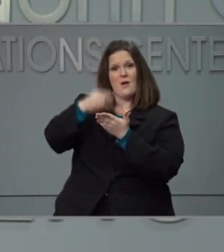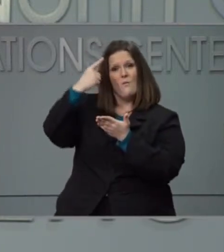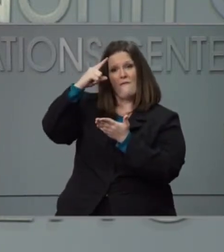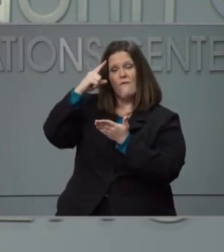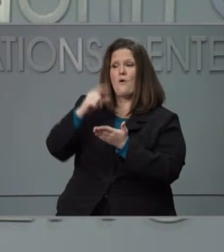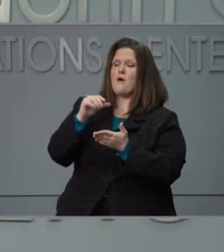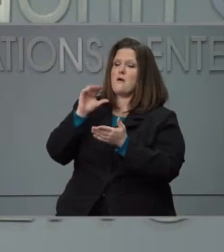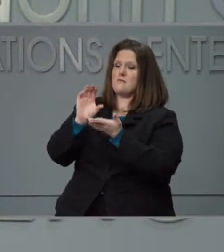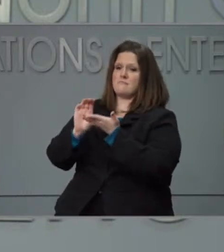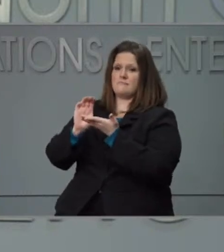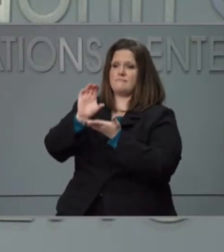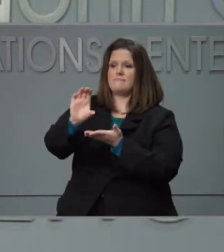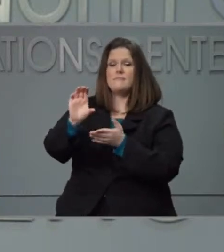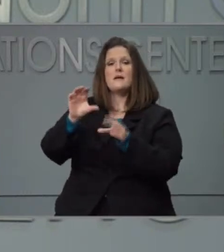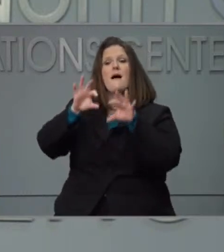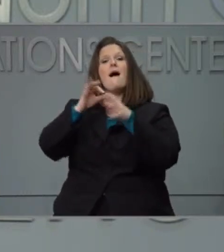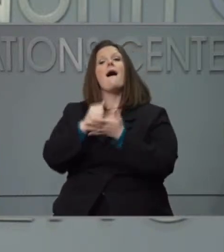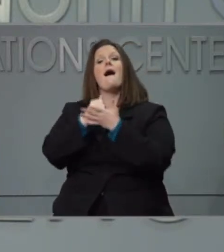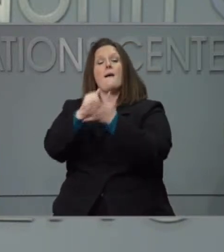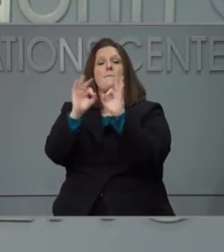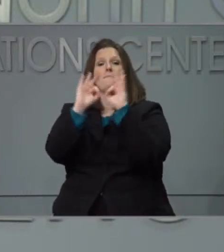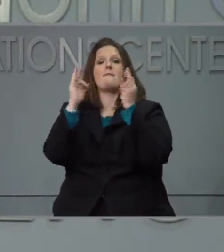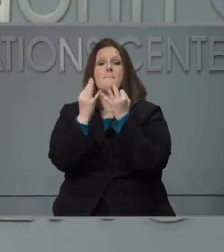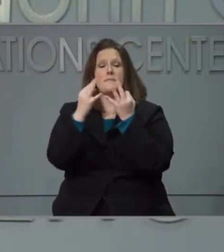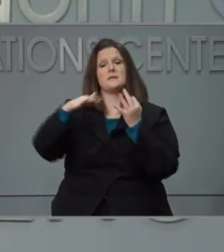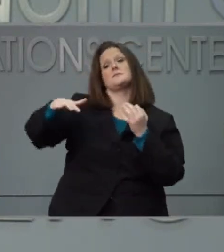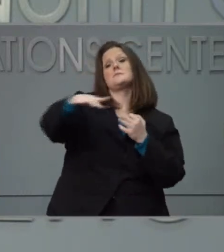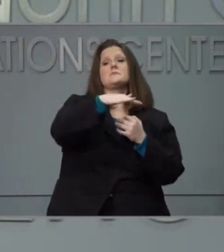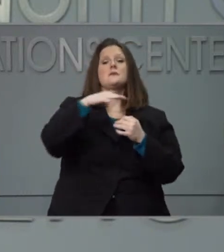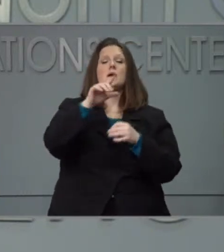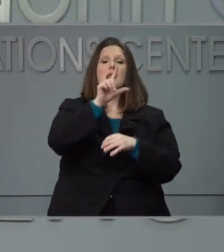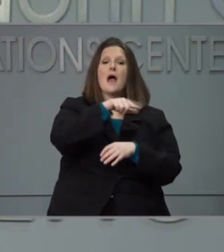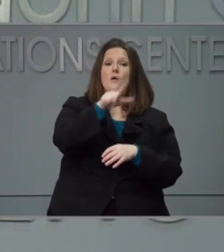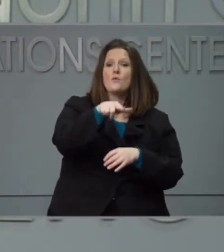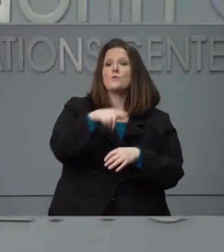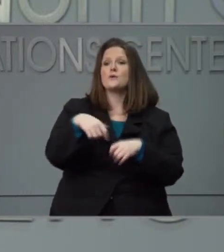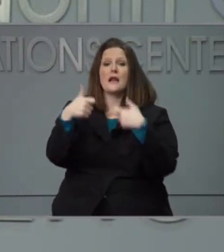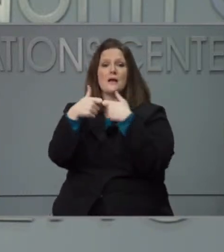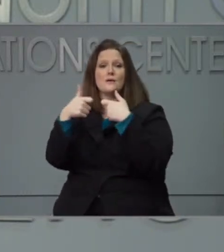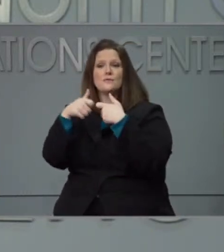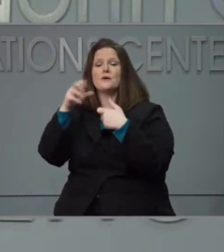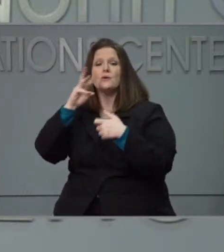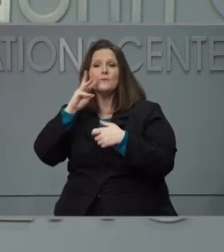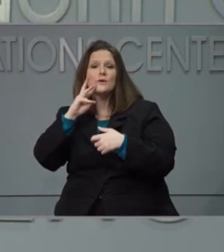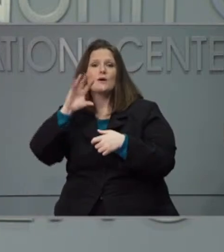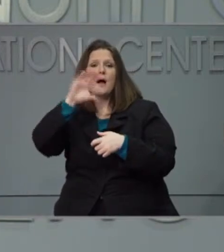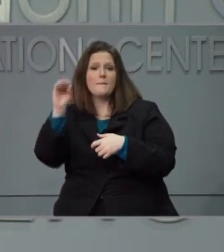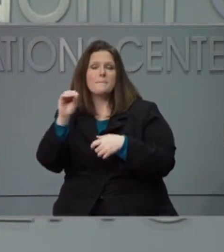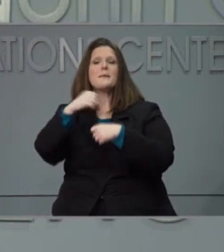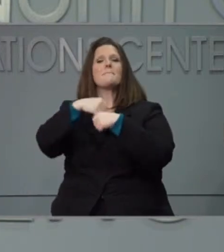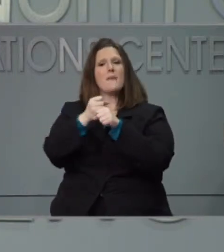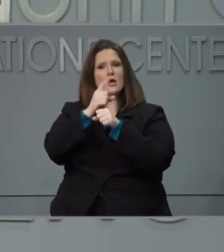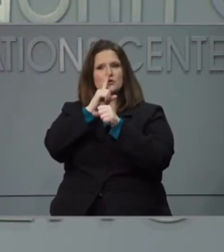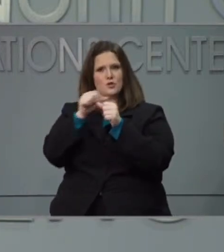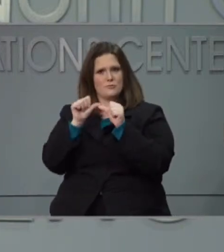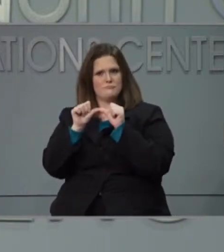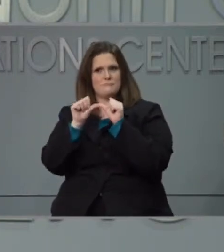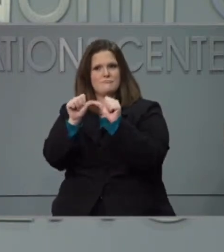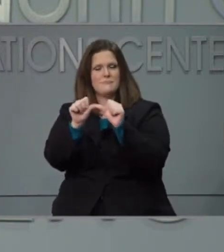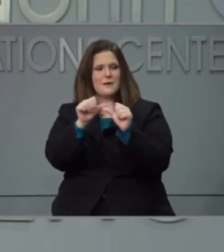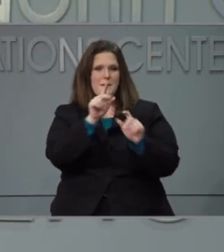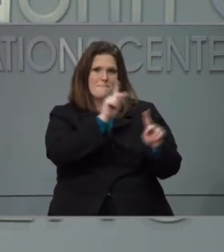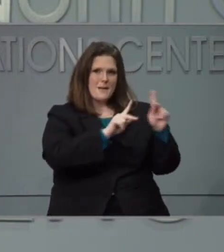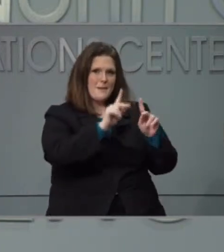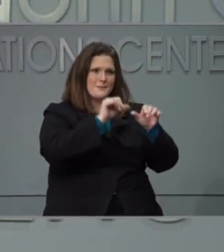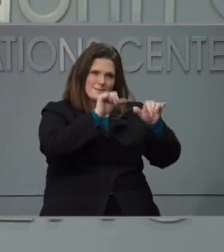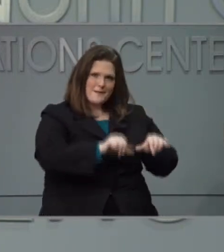goes directly to landlords and utility companies to help ensure that people can stay in their homes.